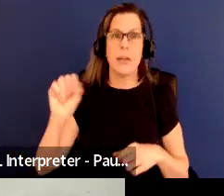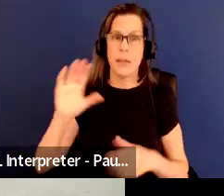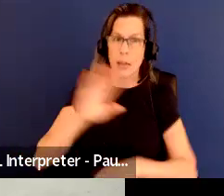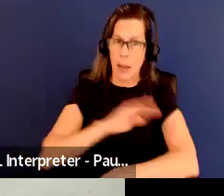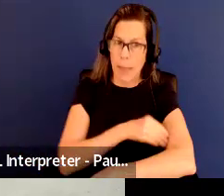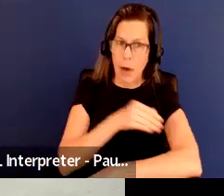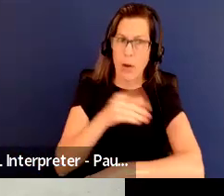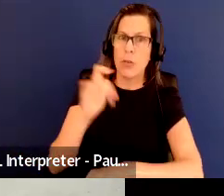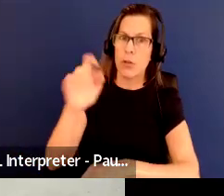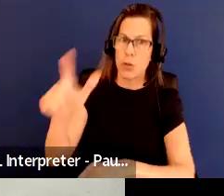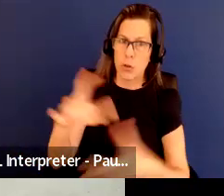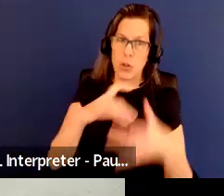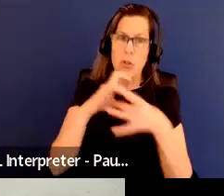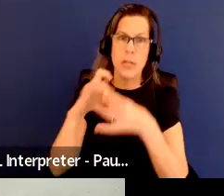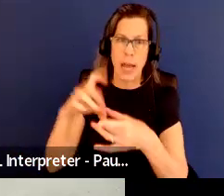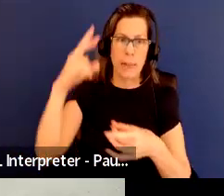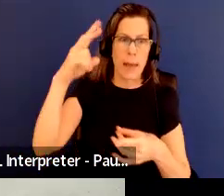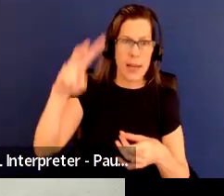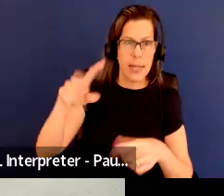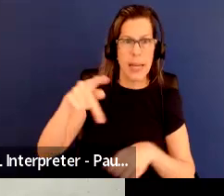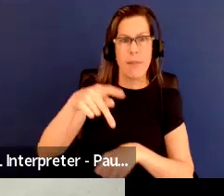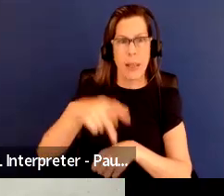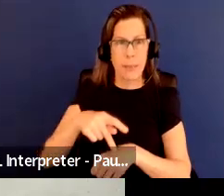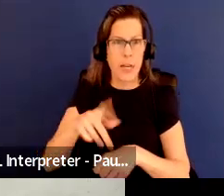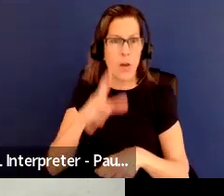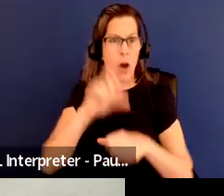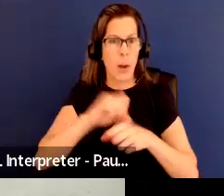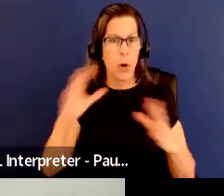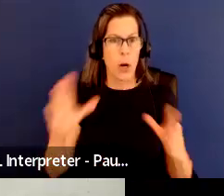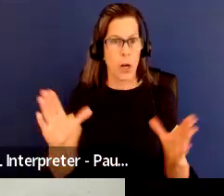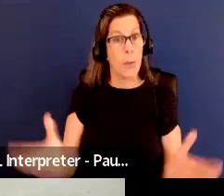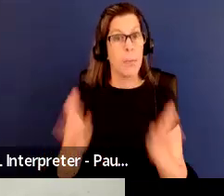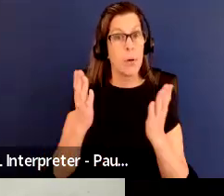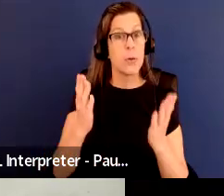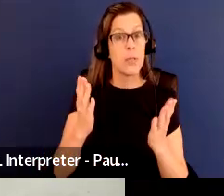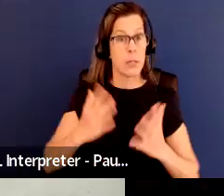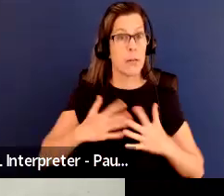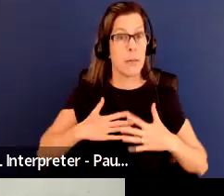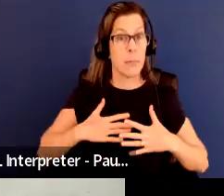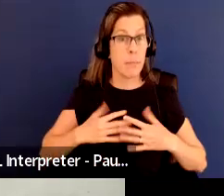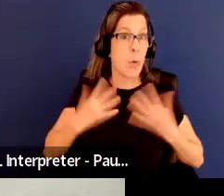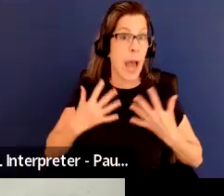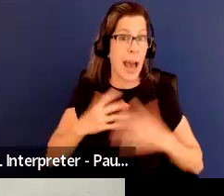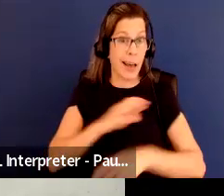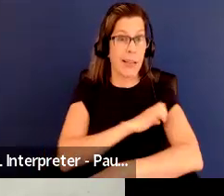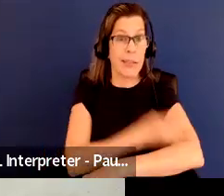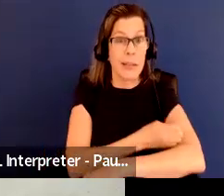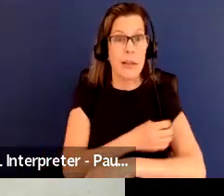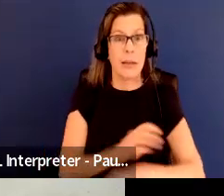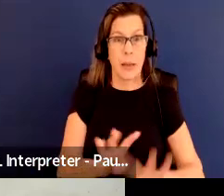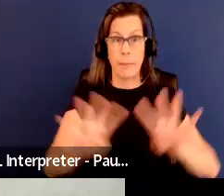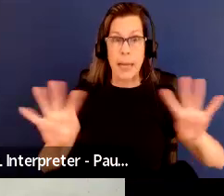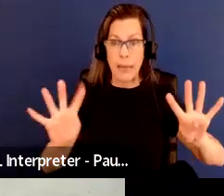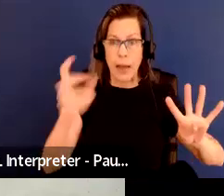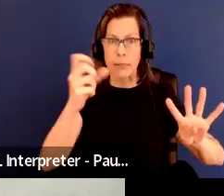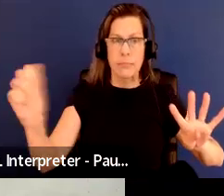to boost morale on the picket lines and draw national sympathy during the movement. But then it remained